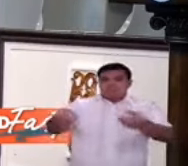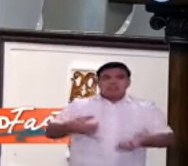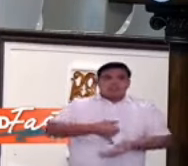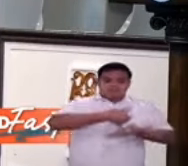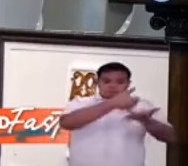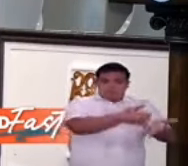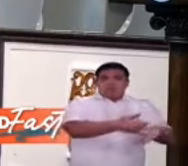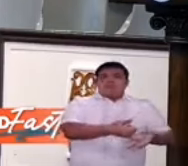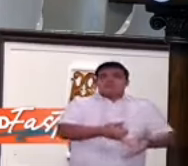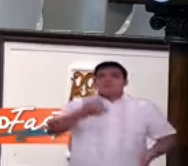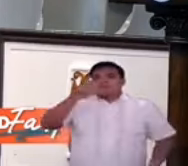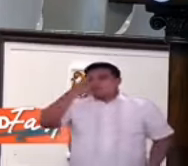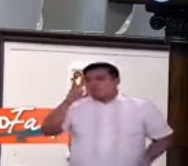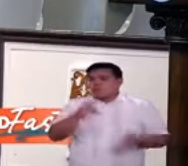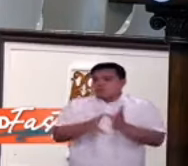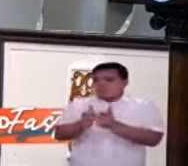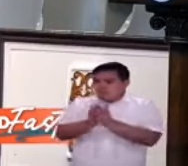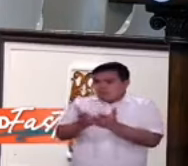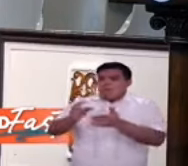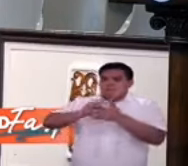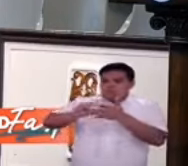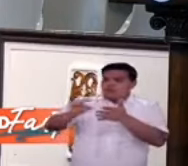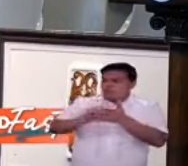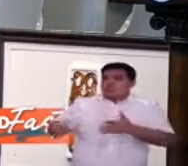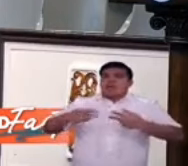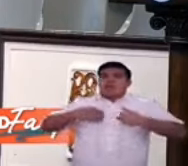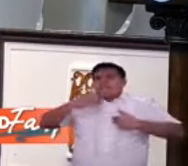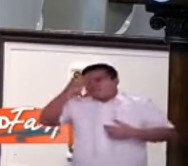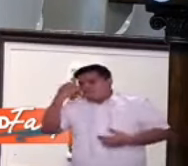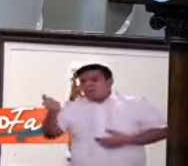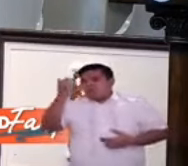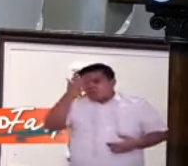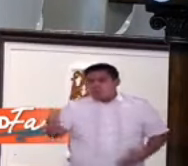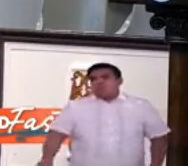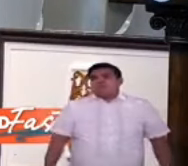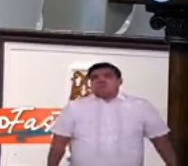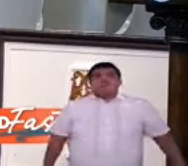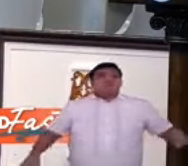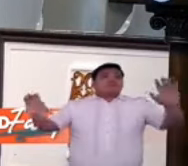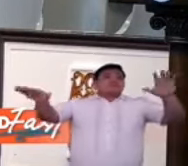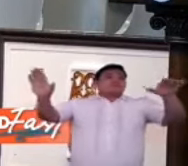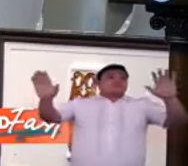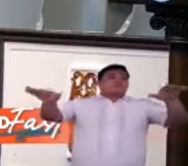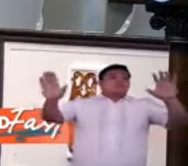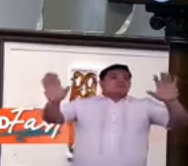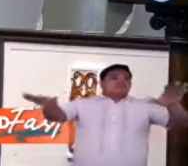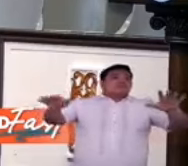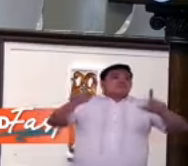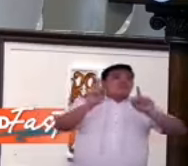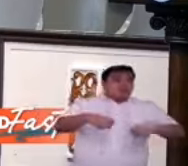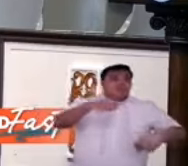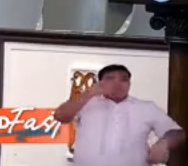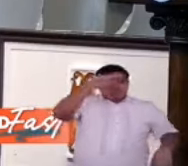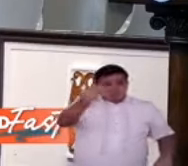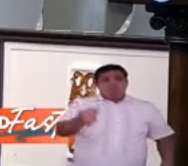for Bible verses. Have them memorize. I had my bike fixed the other day, and